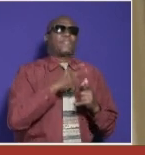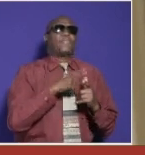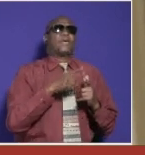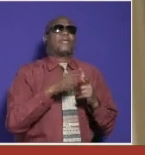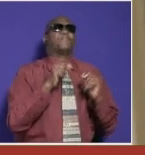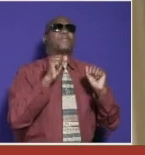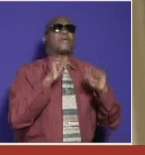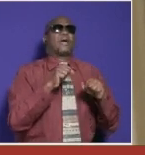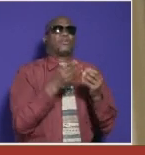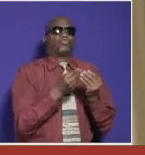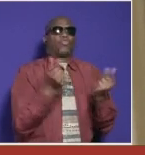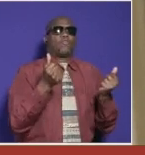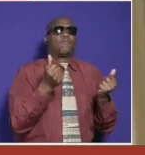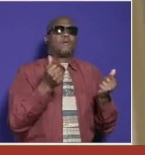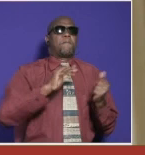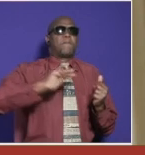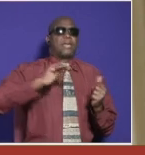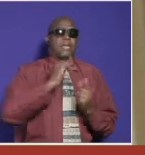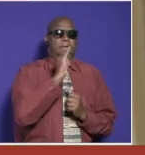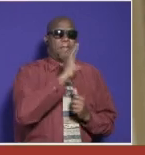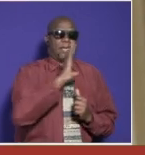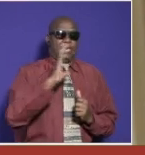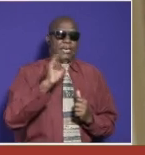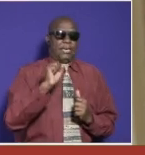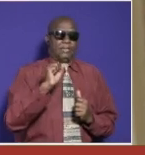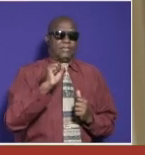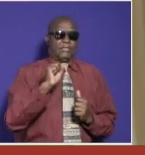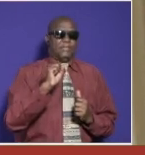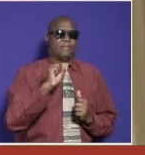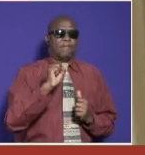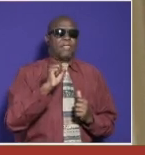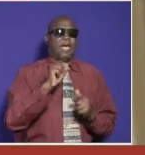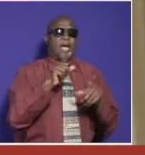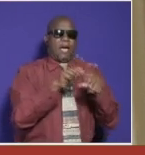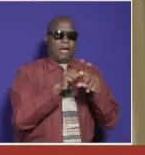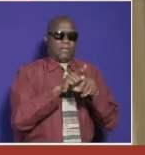deal with pending bills as a matter of course.